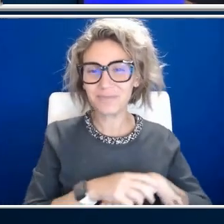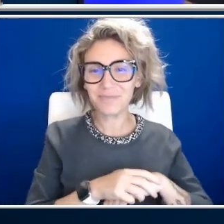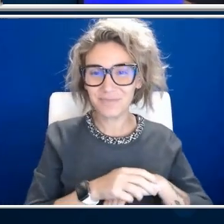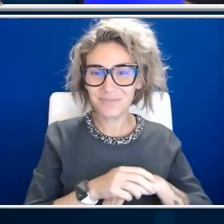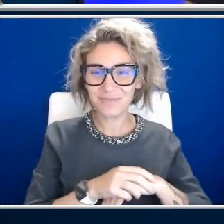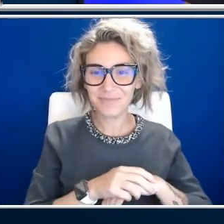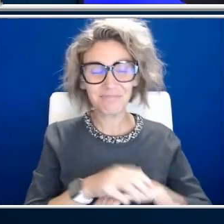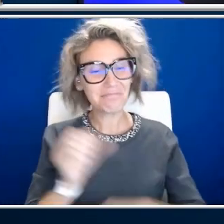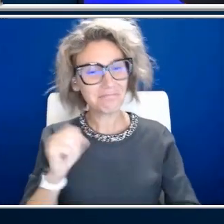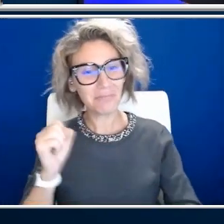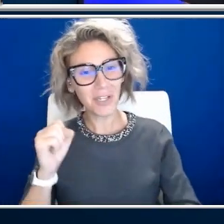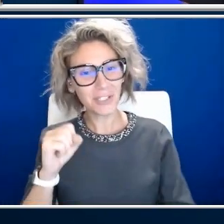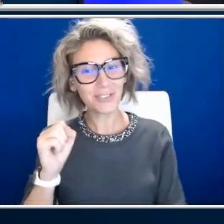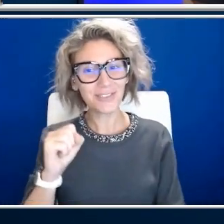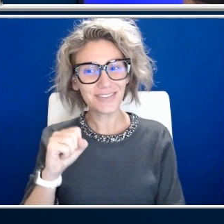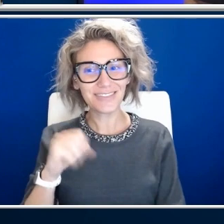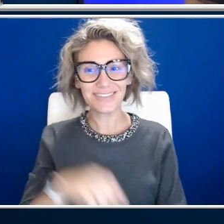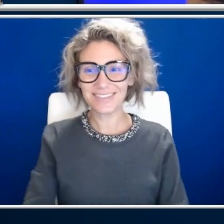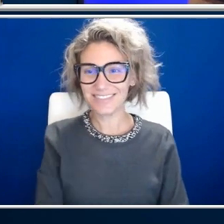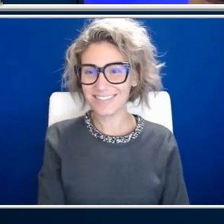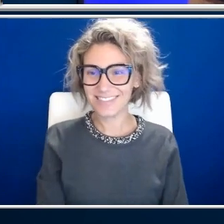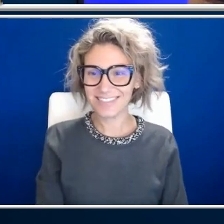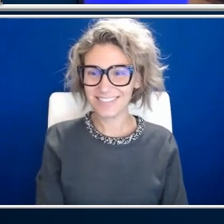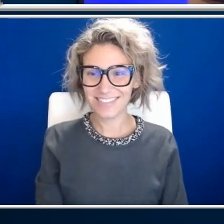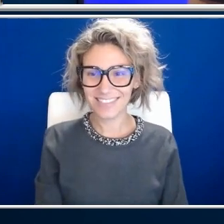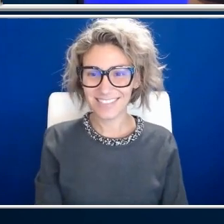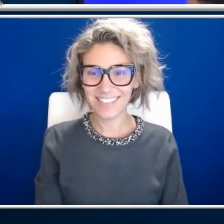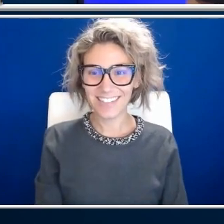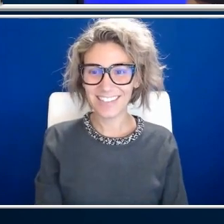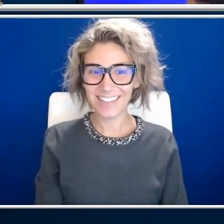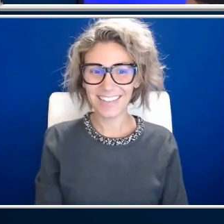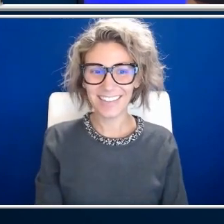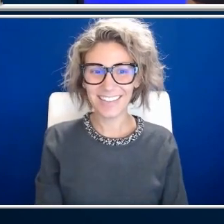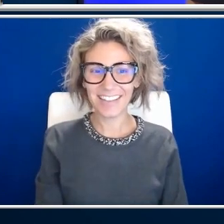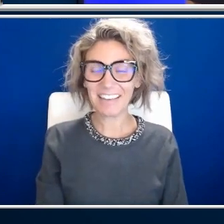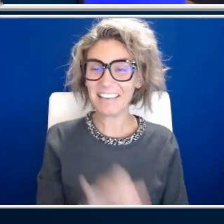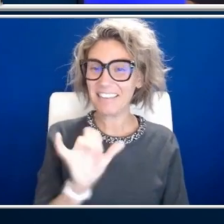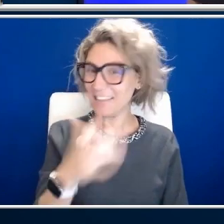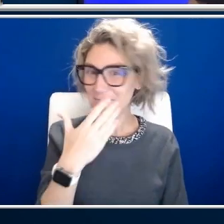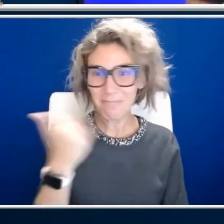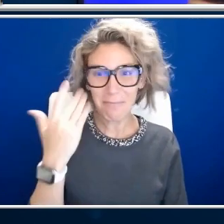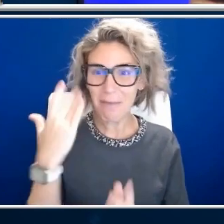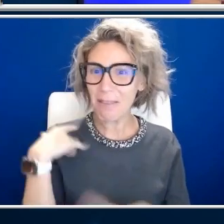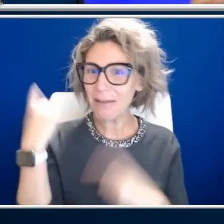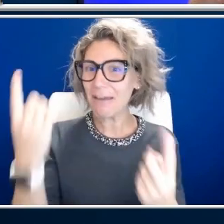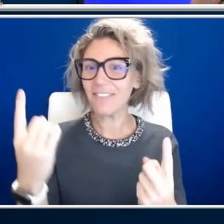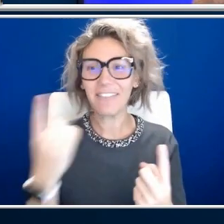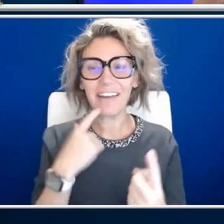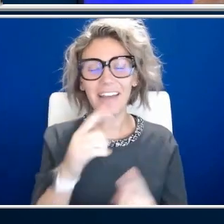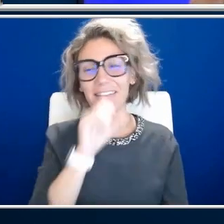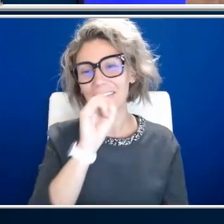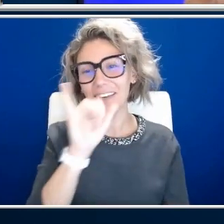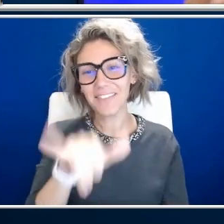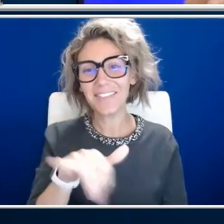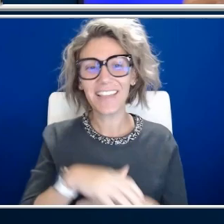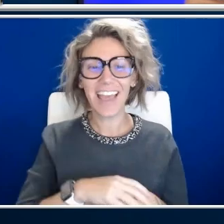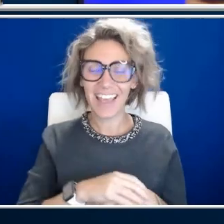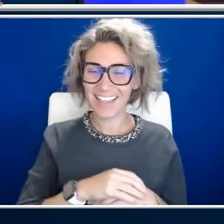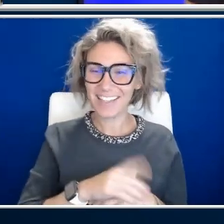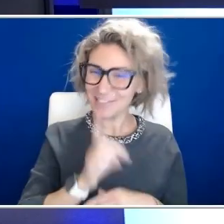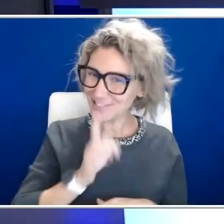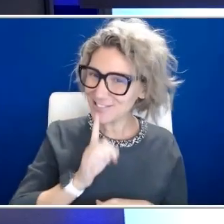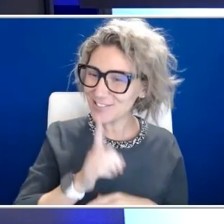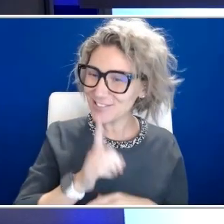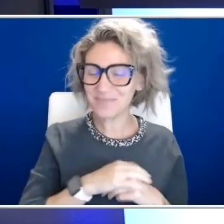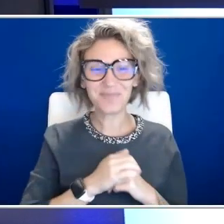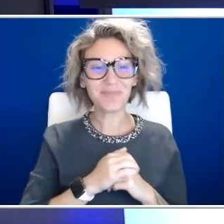Pretty much, yeah. Yep. That is what we like. Yeah. That's better than ever. I love that. In spirit, I'm sure, for sure. Joining us